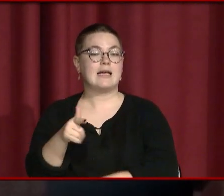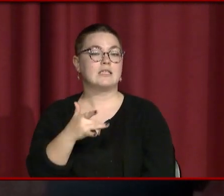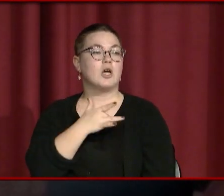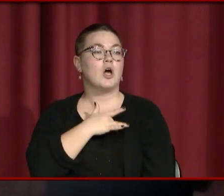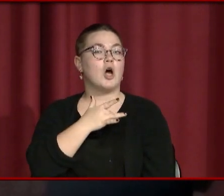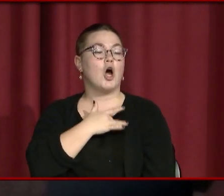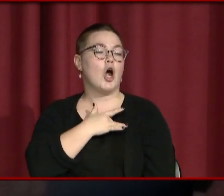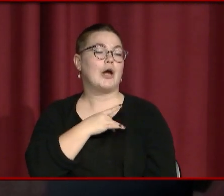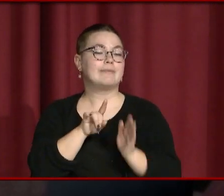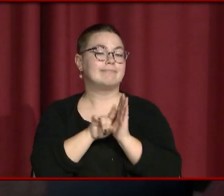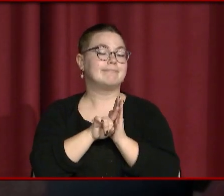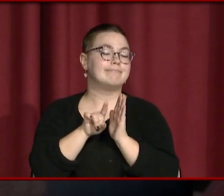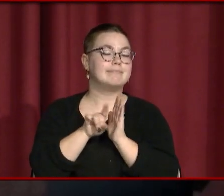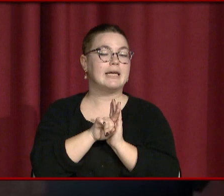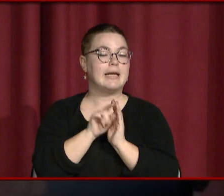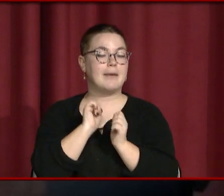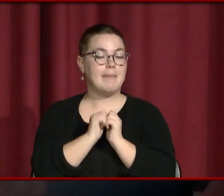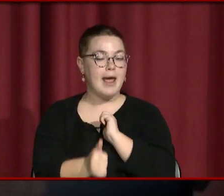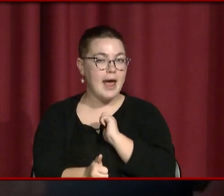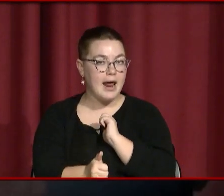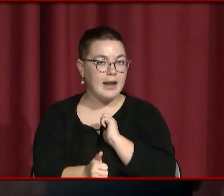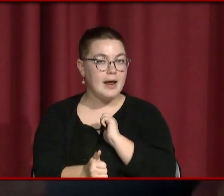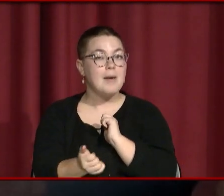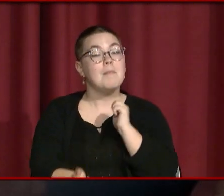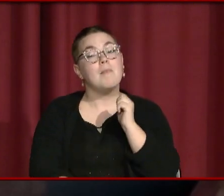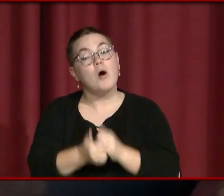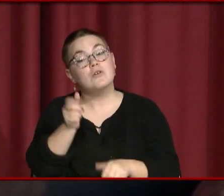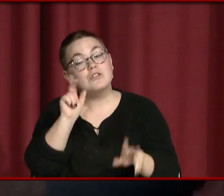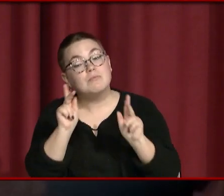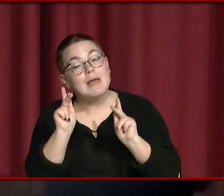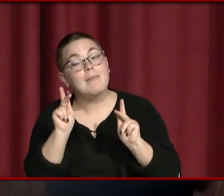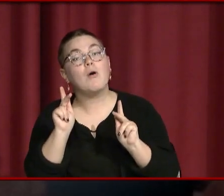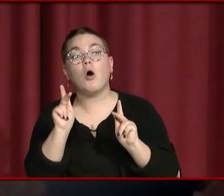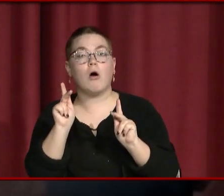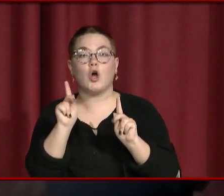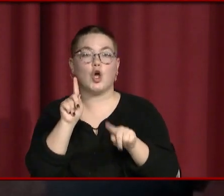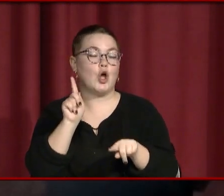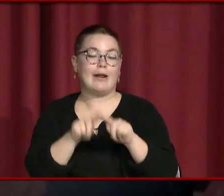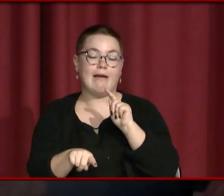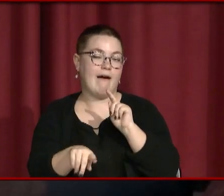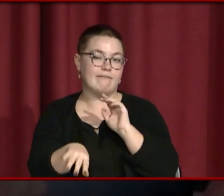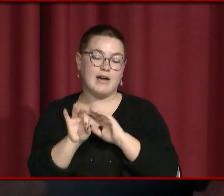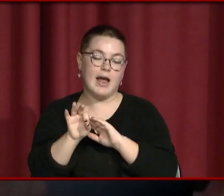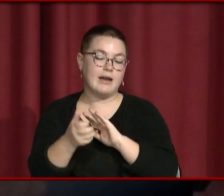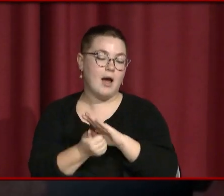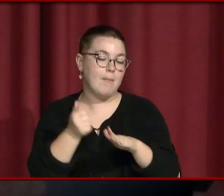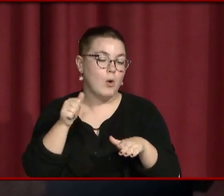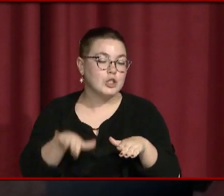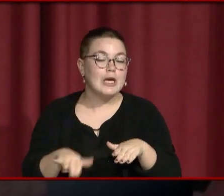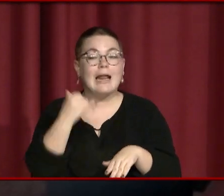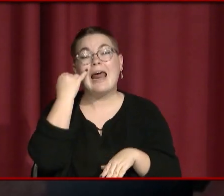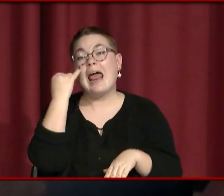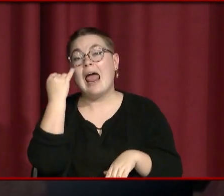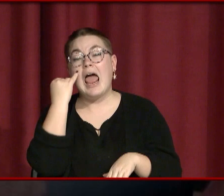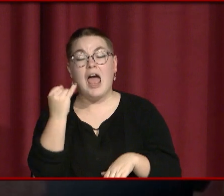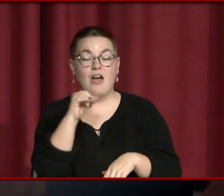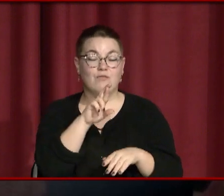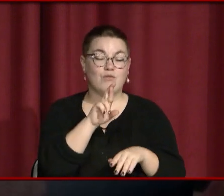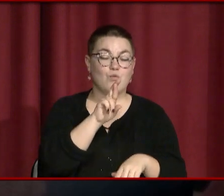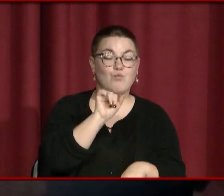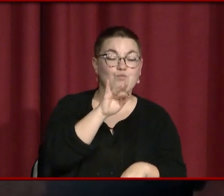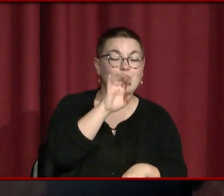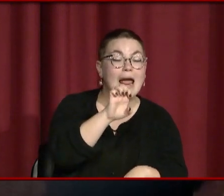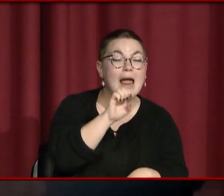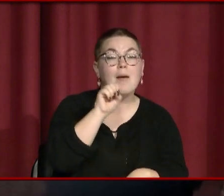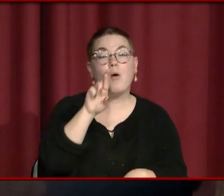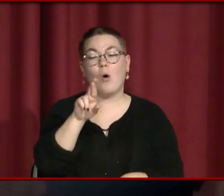where most individuals would not be able to get an abortion, even in the case of rape or incest or health